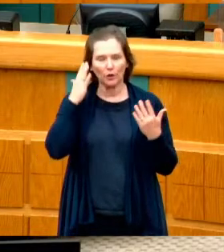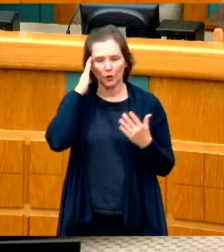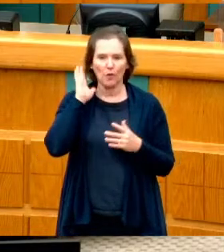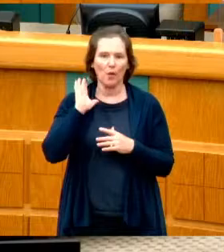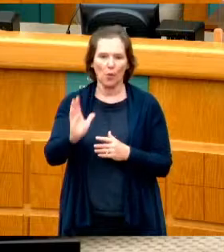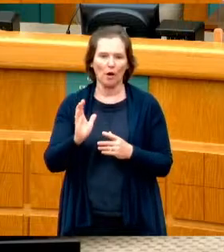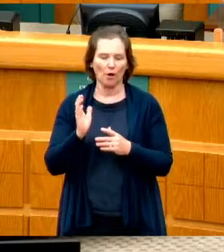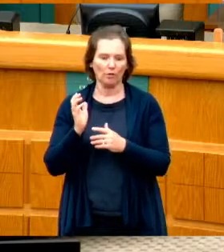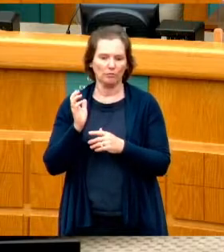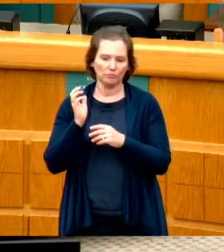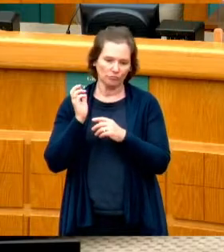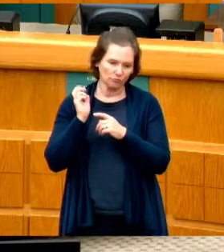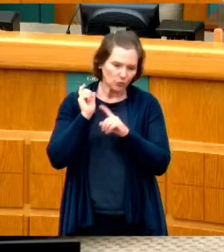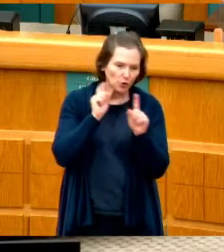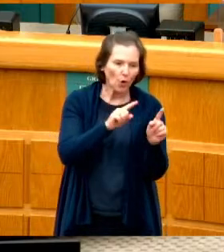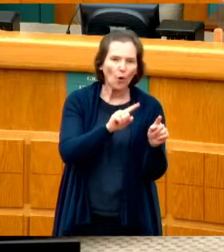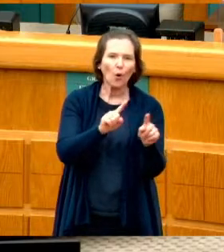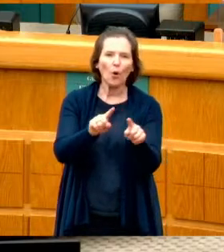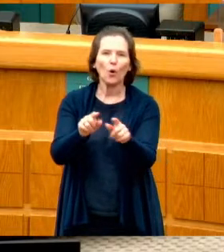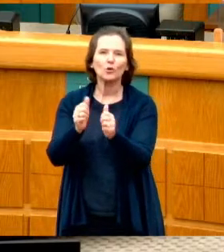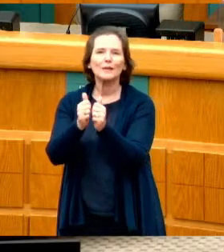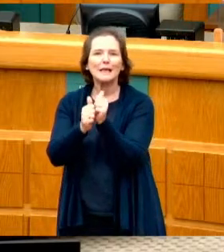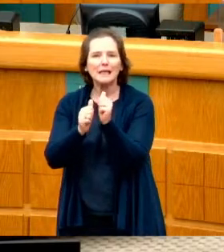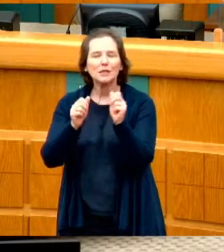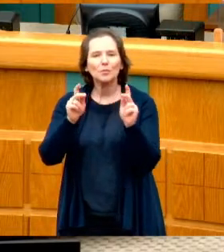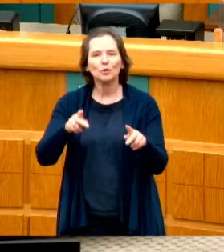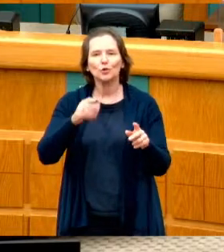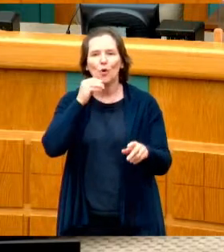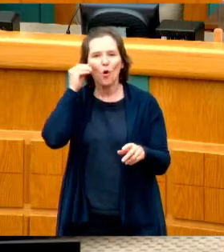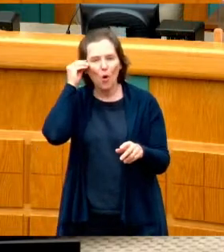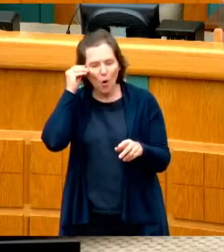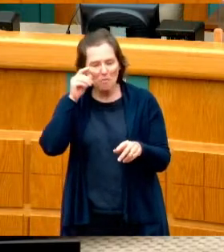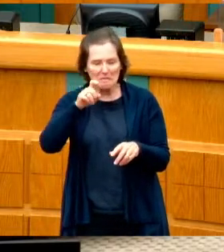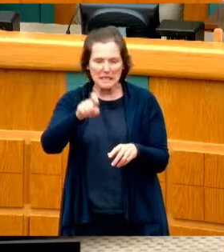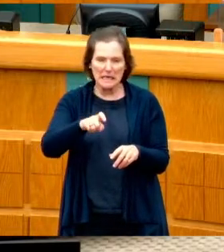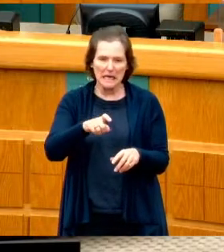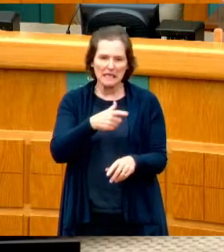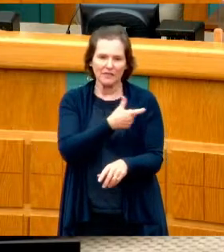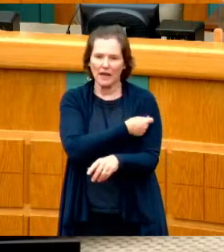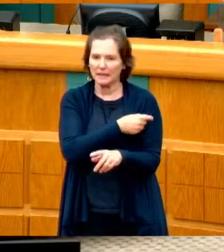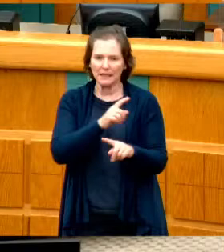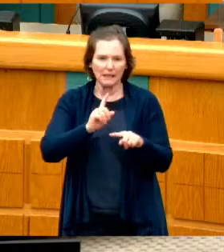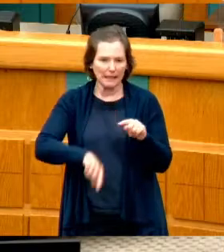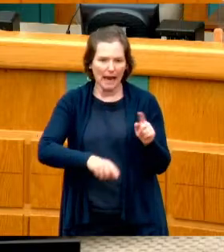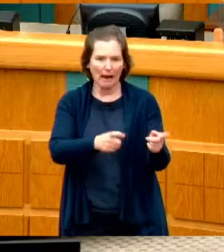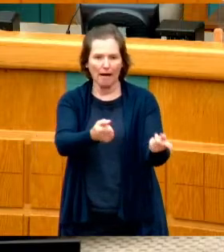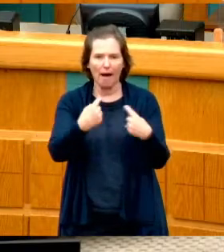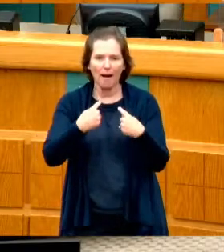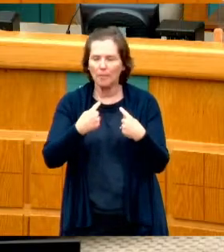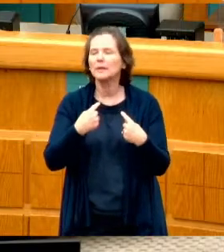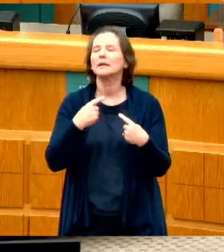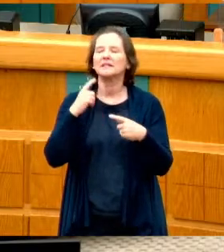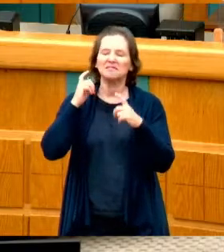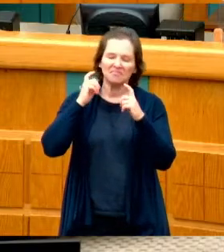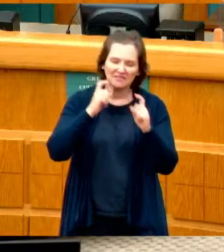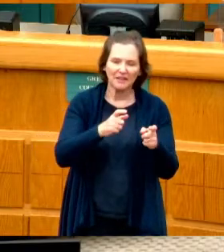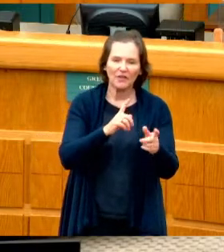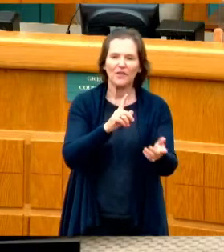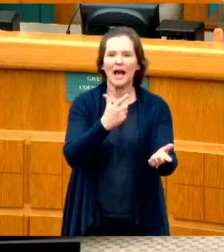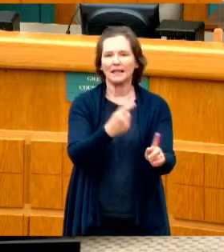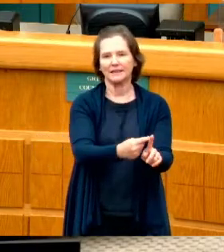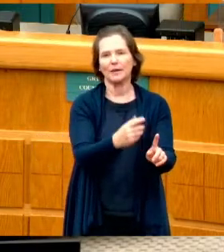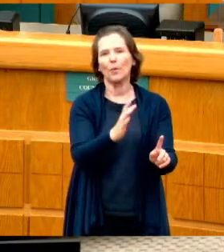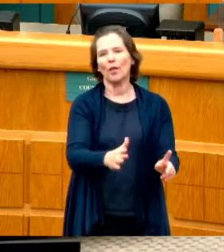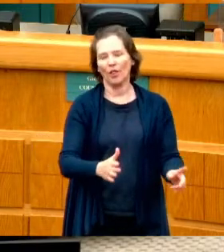truly a gold star for our city, and I'm so proud of the outstanding work that our firefighters and Chief Rocha